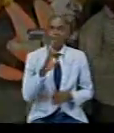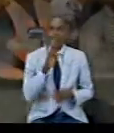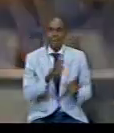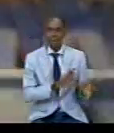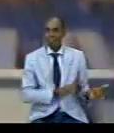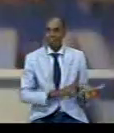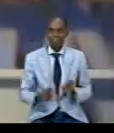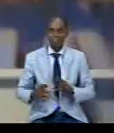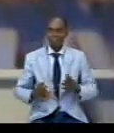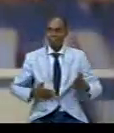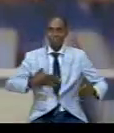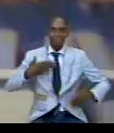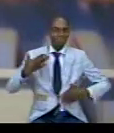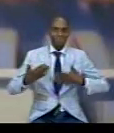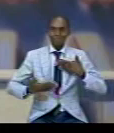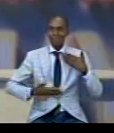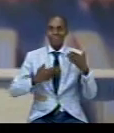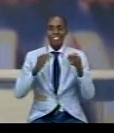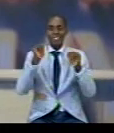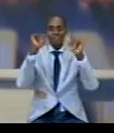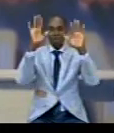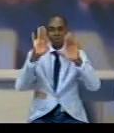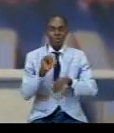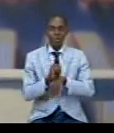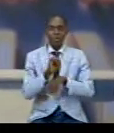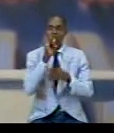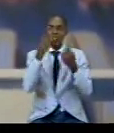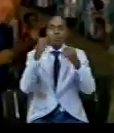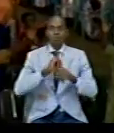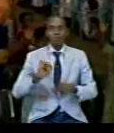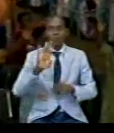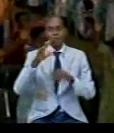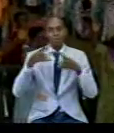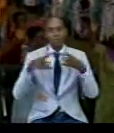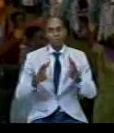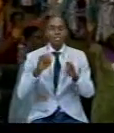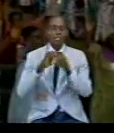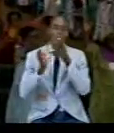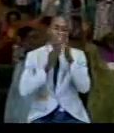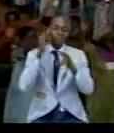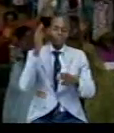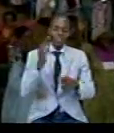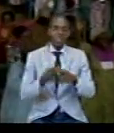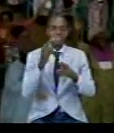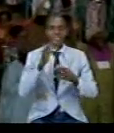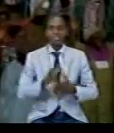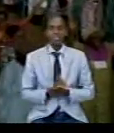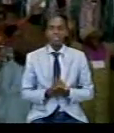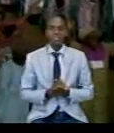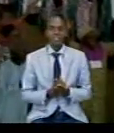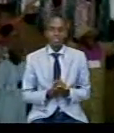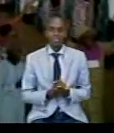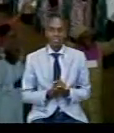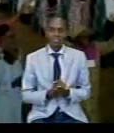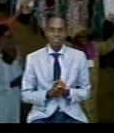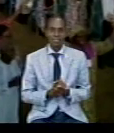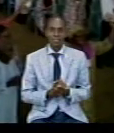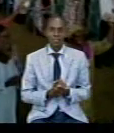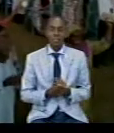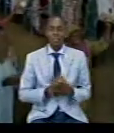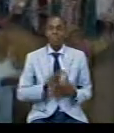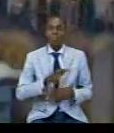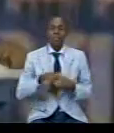A miracle is coming your way in Jesus' name. All our